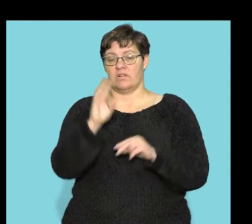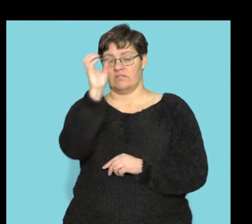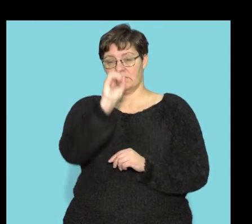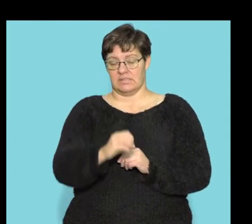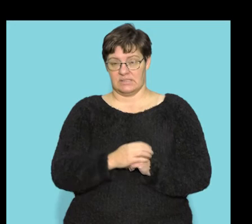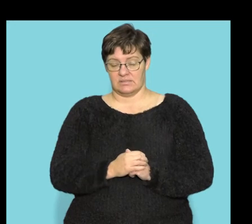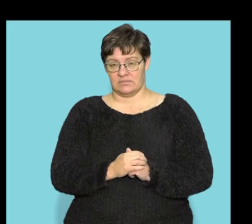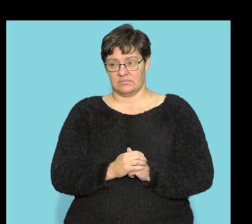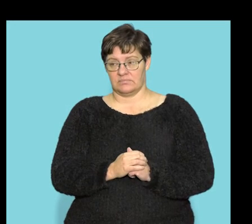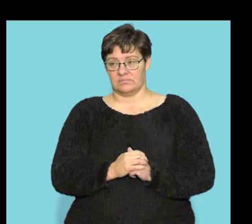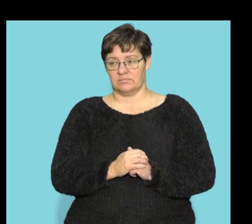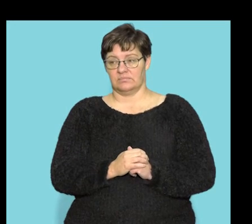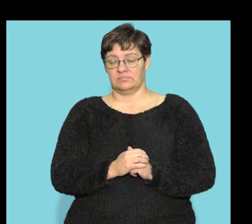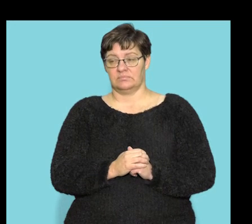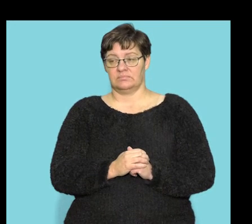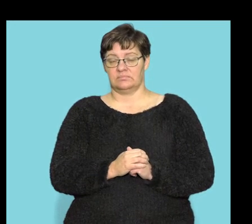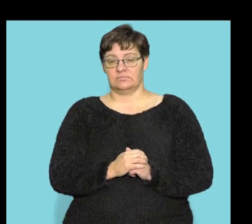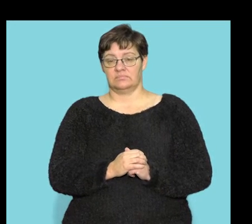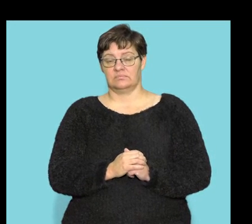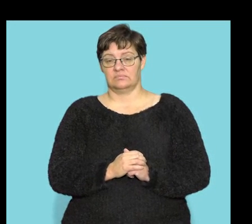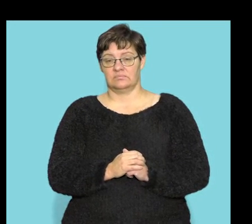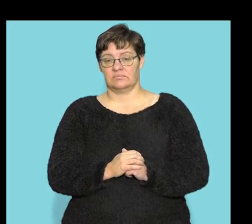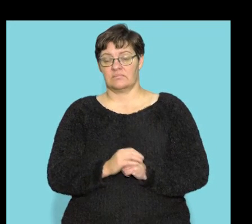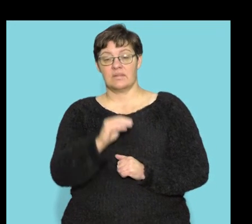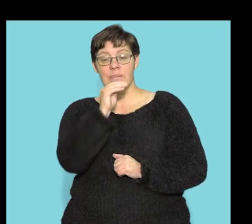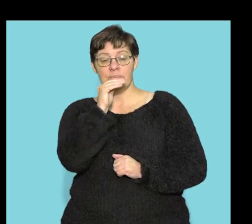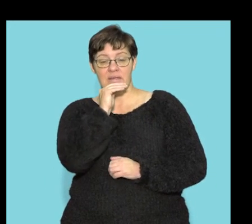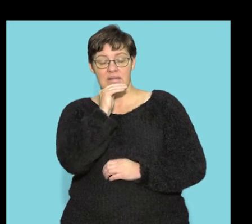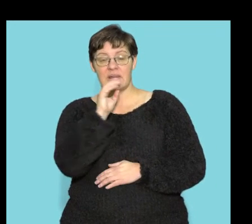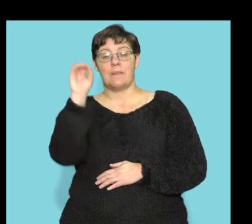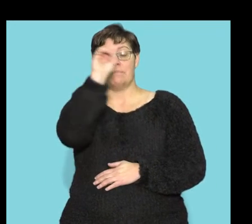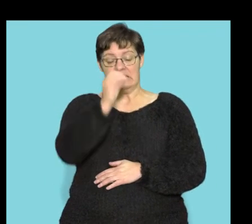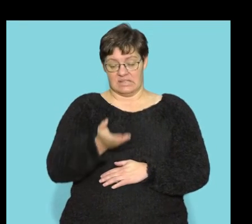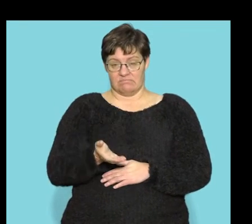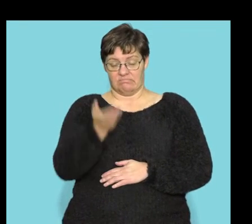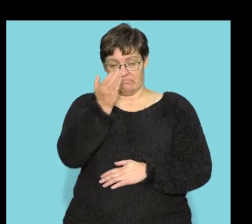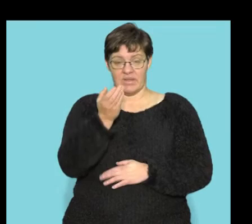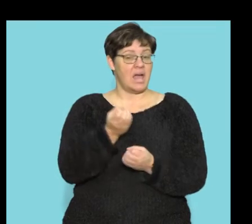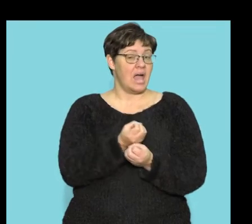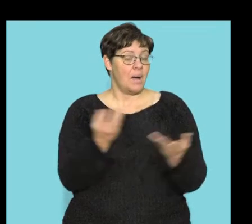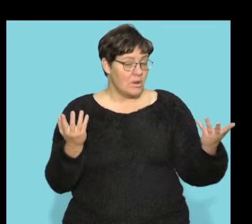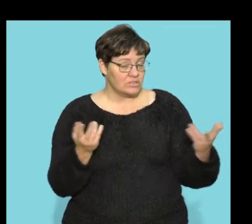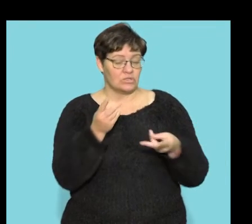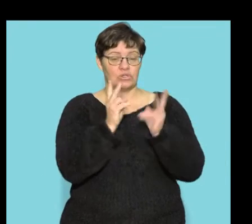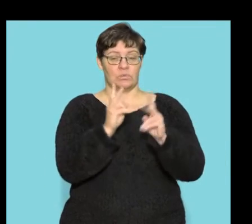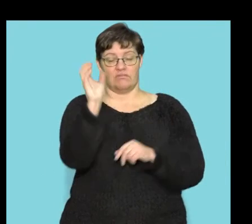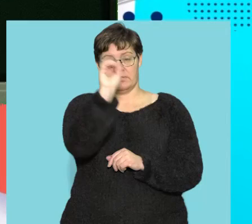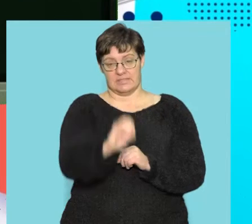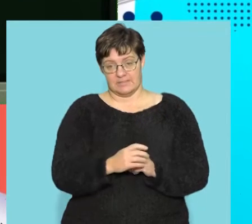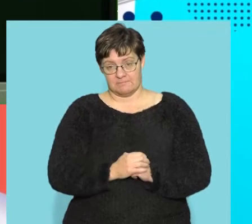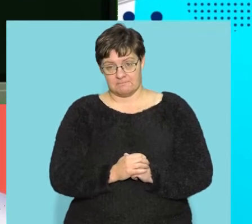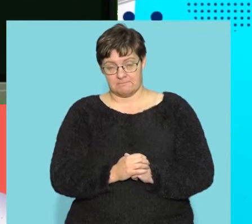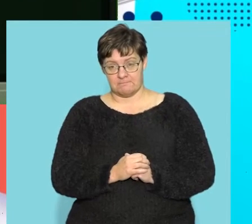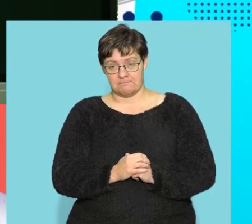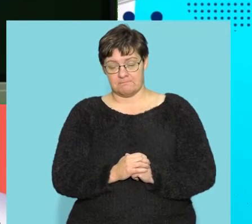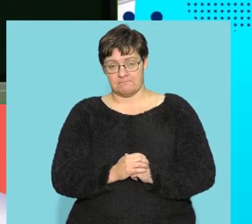answer of 12%. That means there was a percentage increase of salaries of 12%.